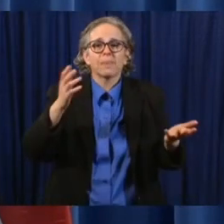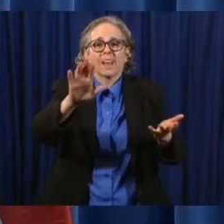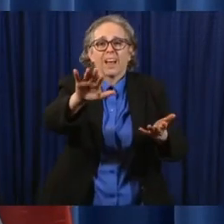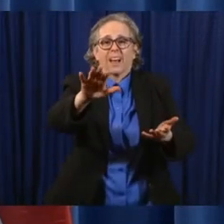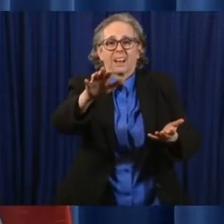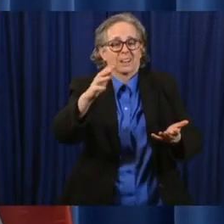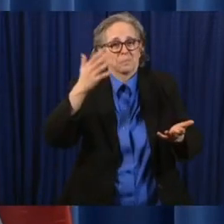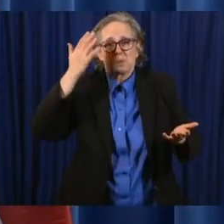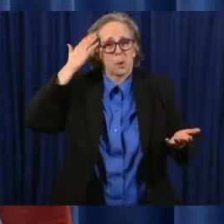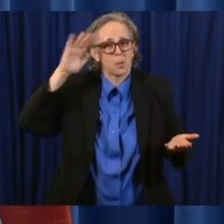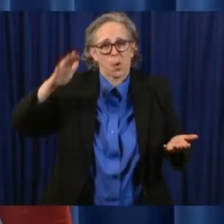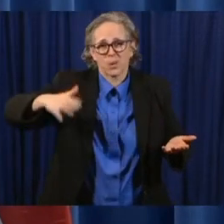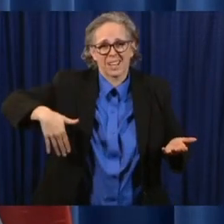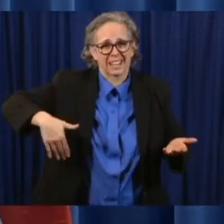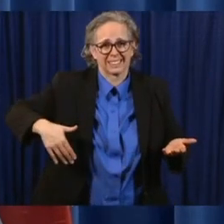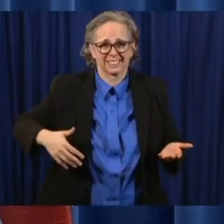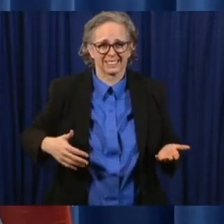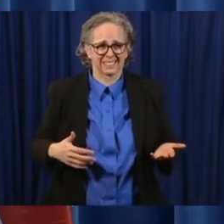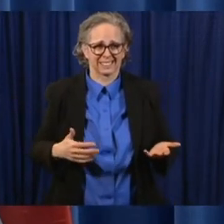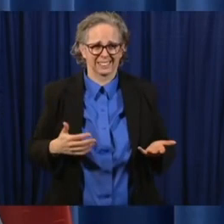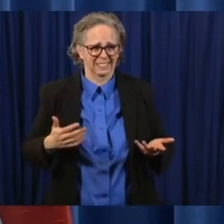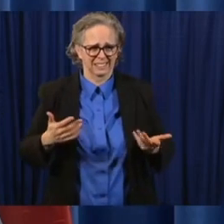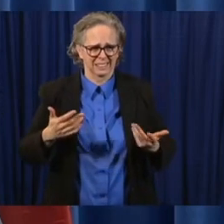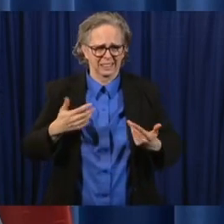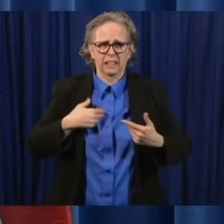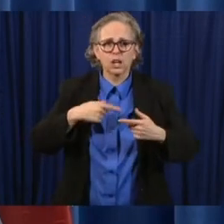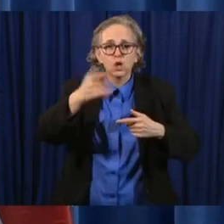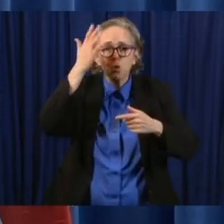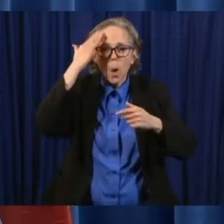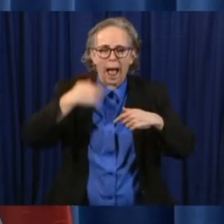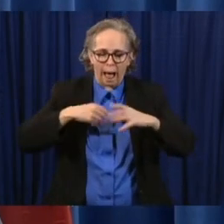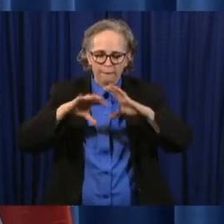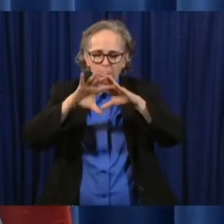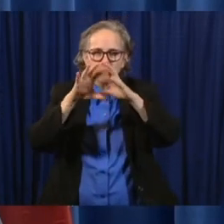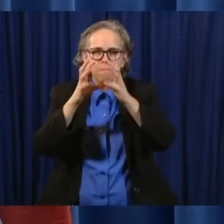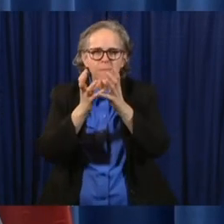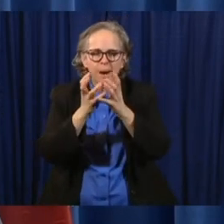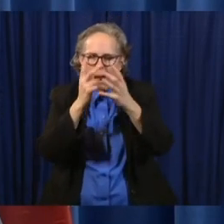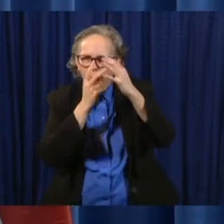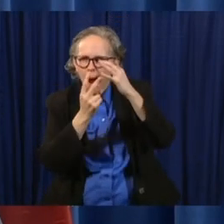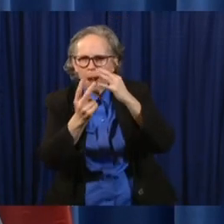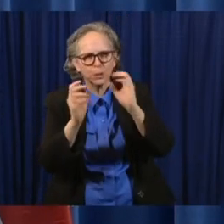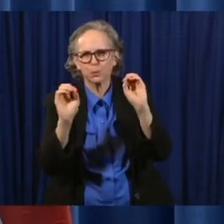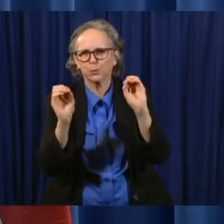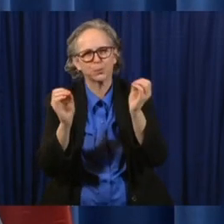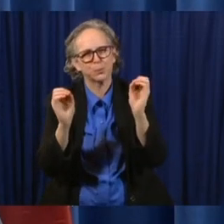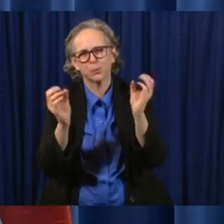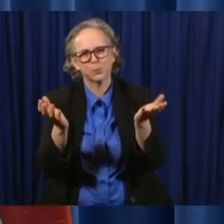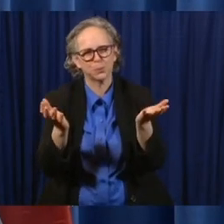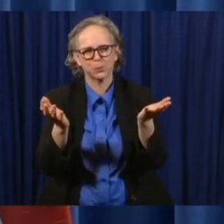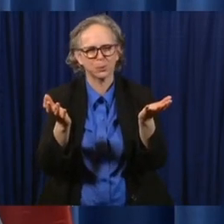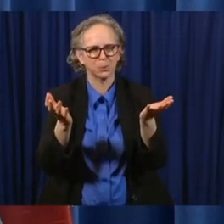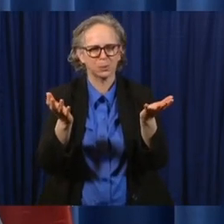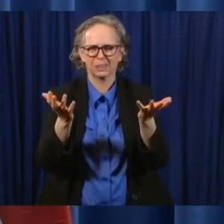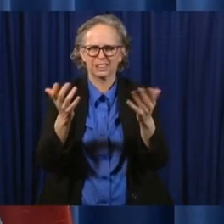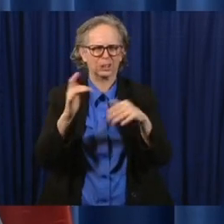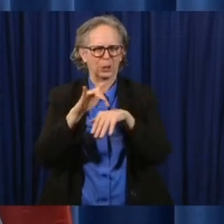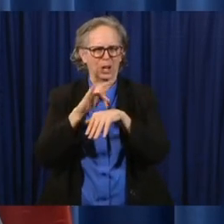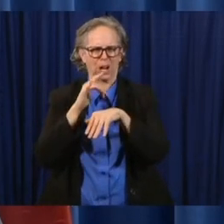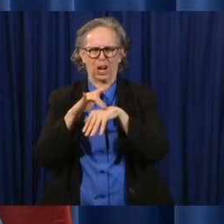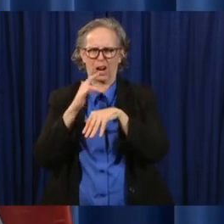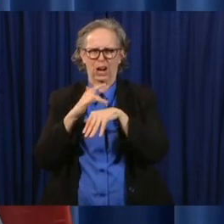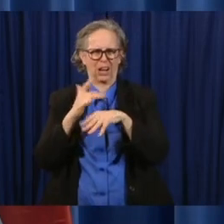I don't have a crystal ball. I don't know where exactly we're going to be then. So I think it's premature to really speculate.